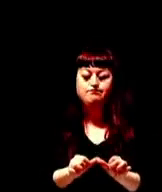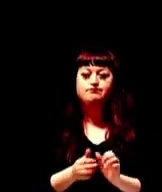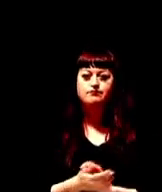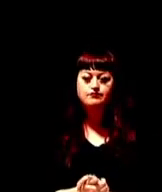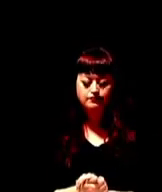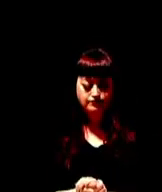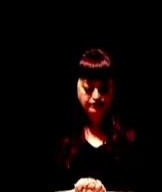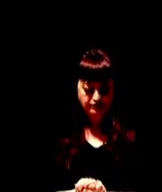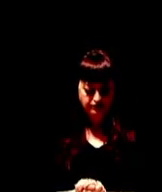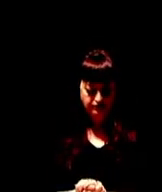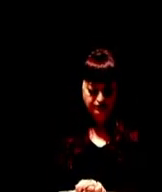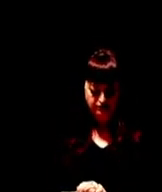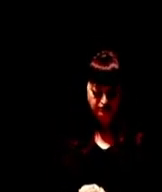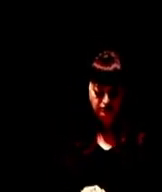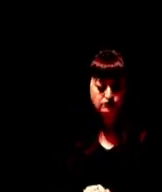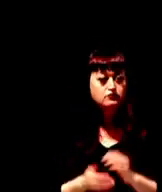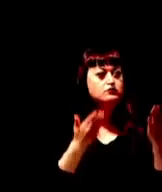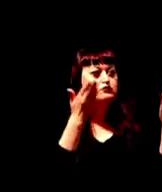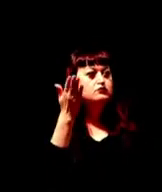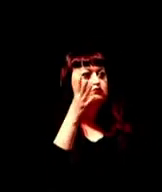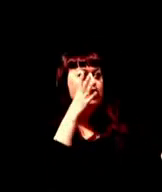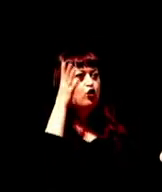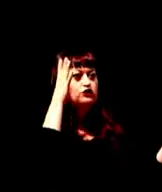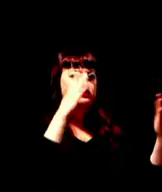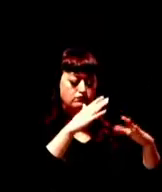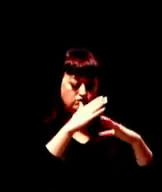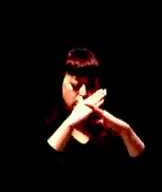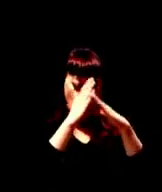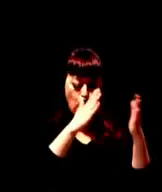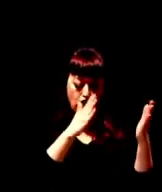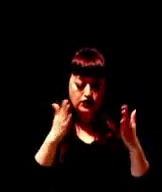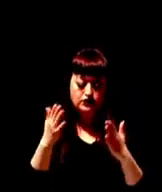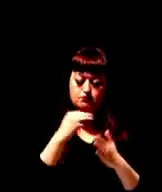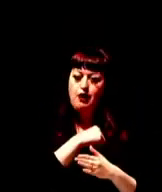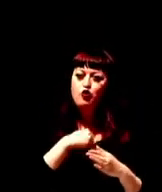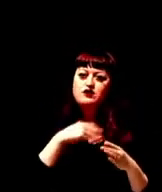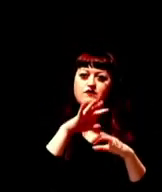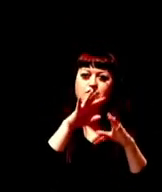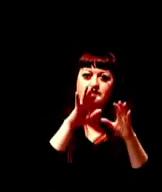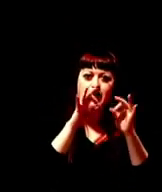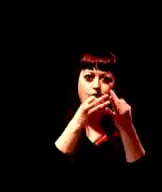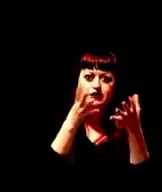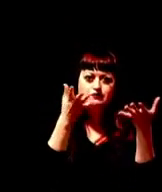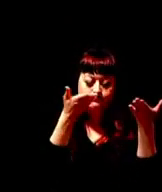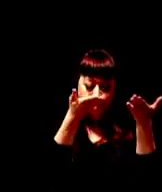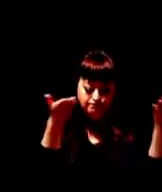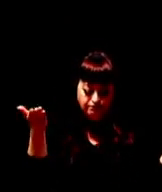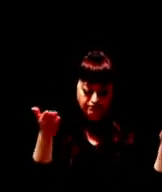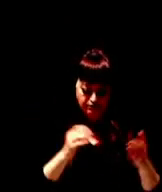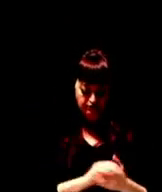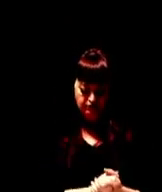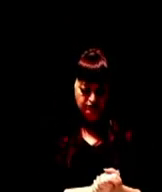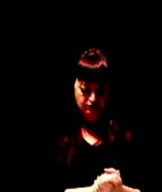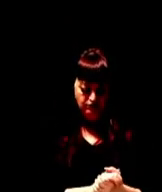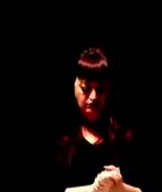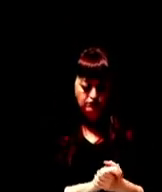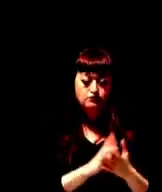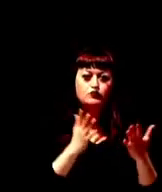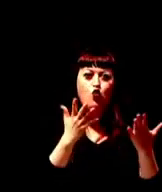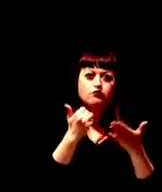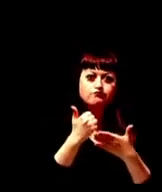unrecognized. To the parents, guardians, and members of each of our families, your affection,